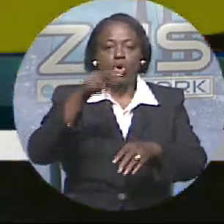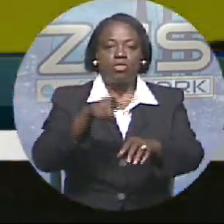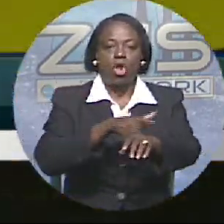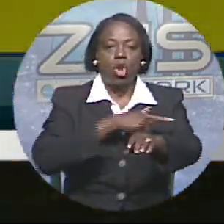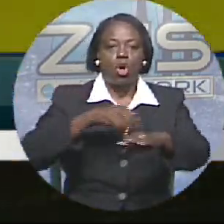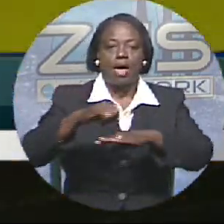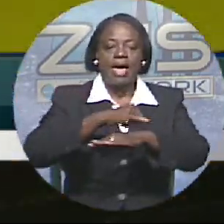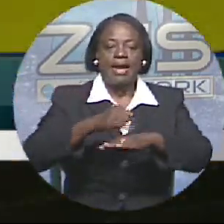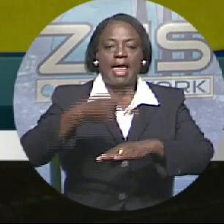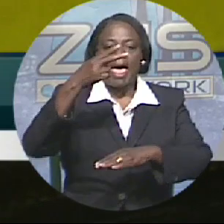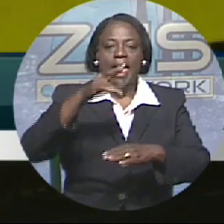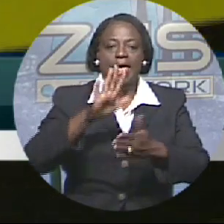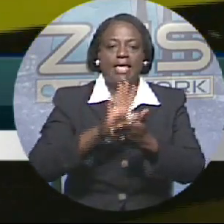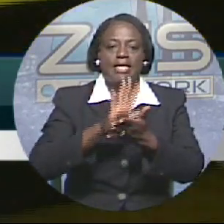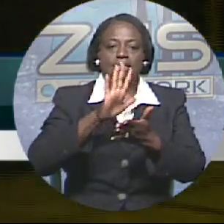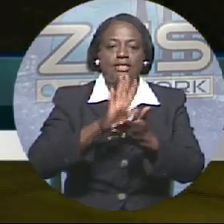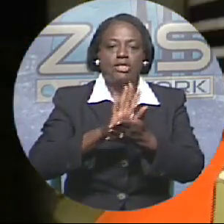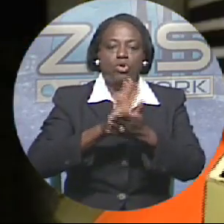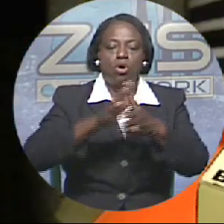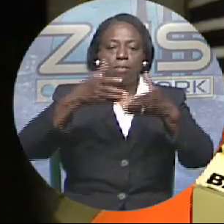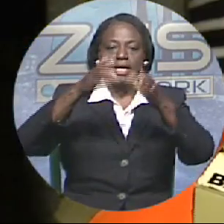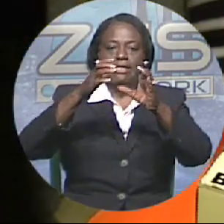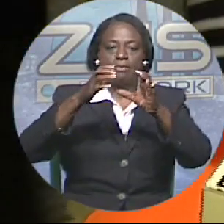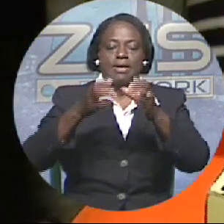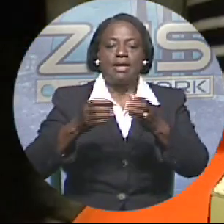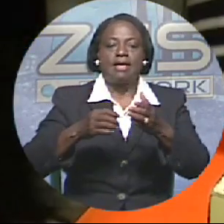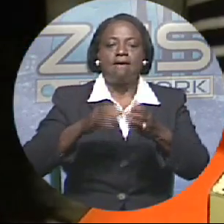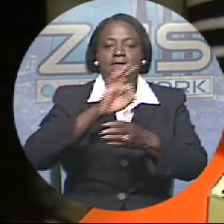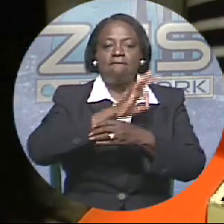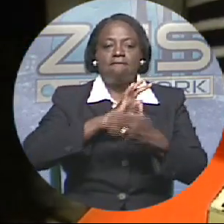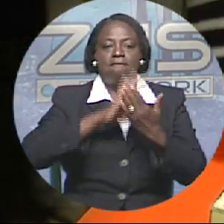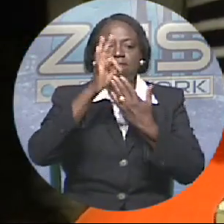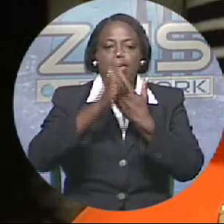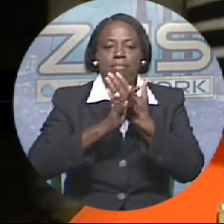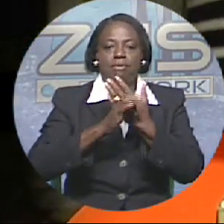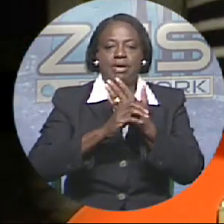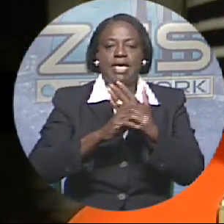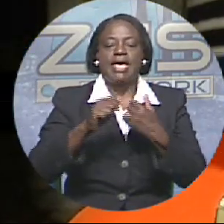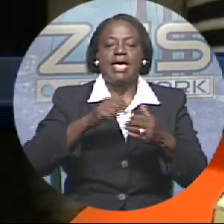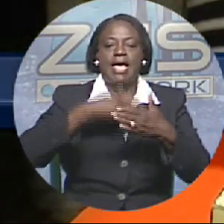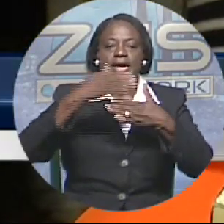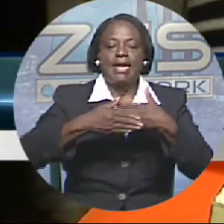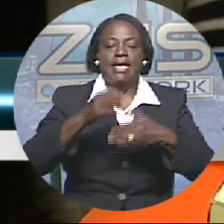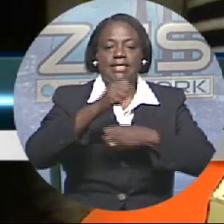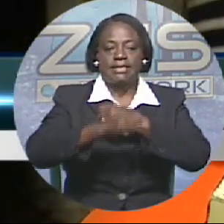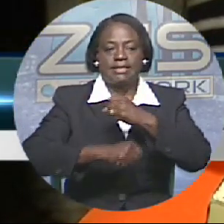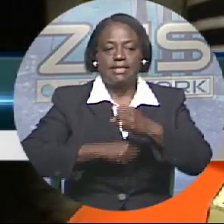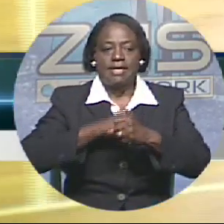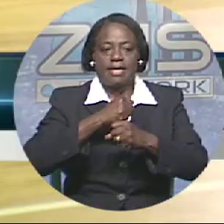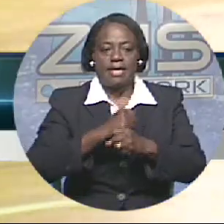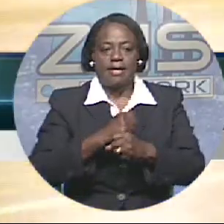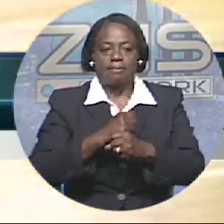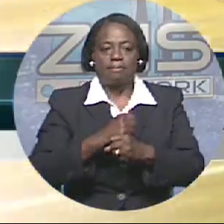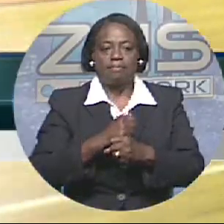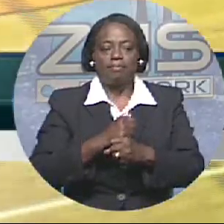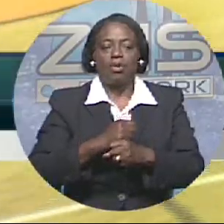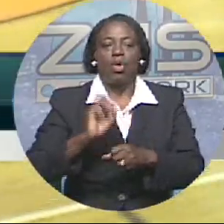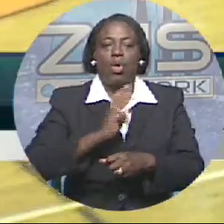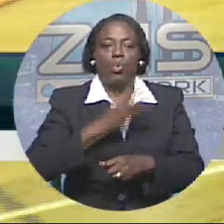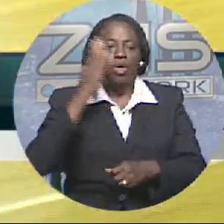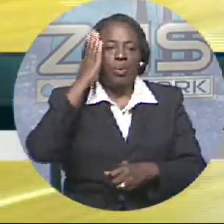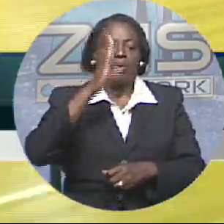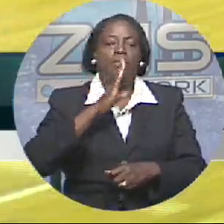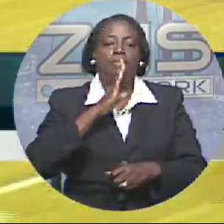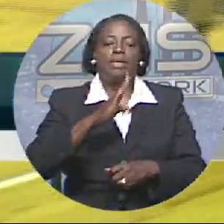place February of next year. It's going to be a lot of hard work. We lost a lot of the stuff at the Miller's Park, but we'll be back up